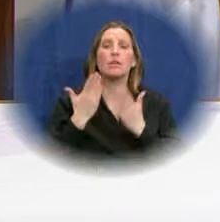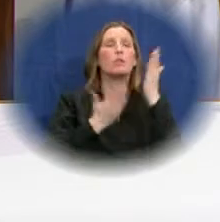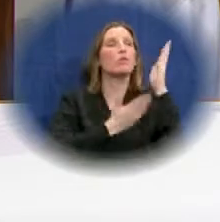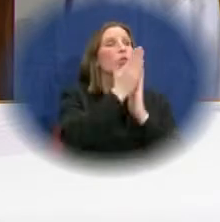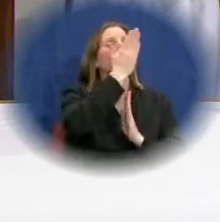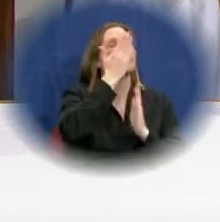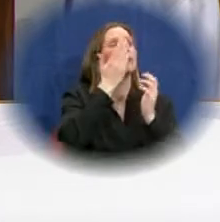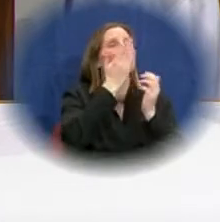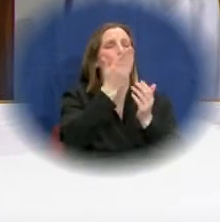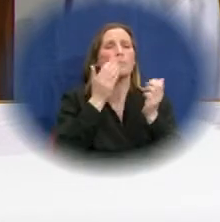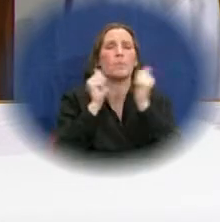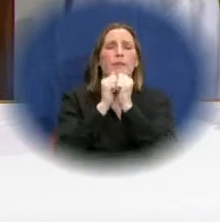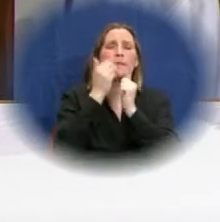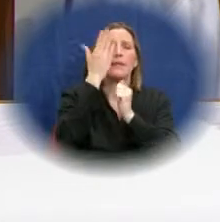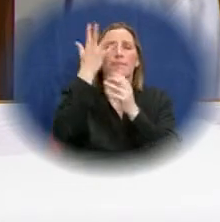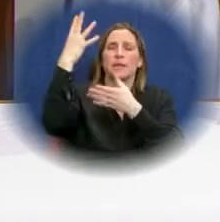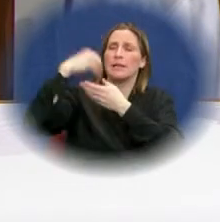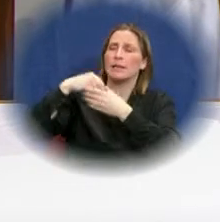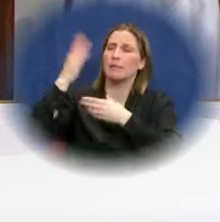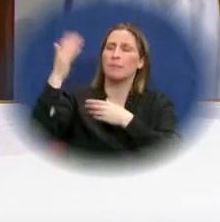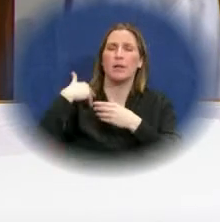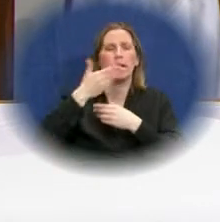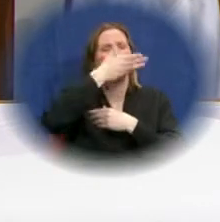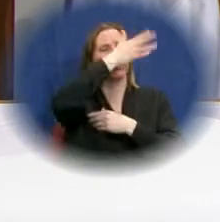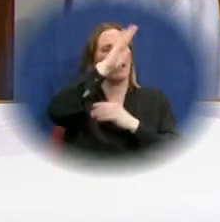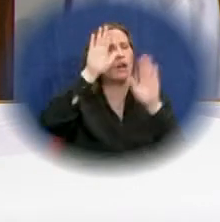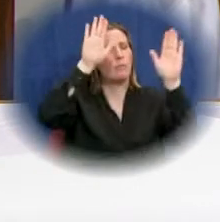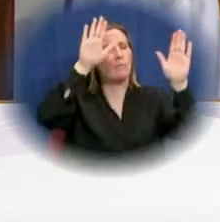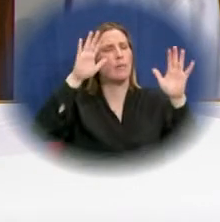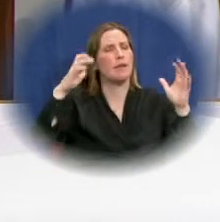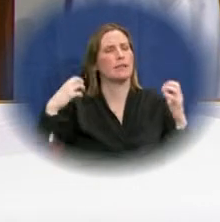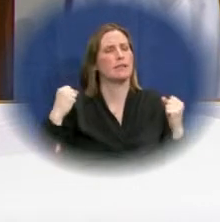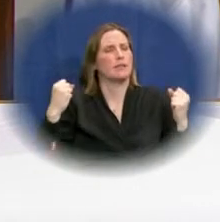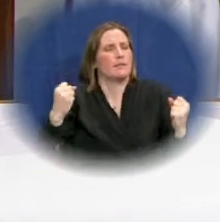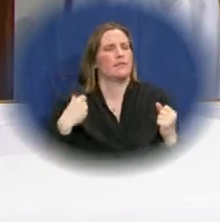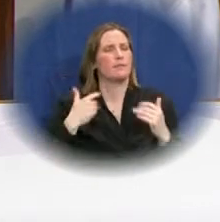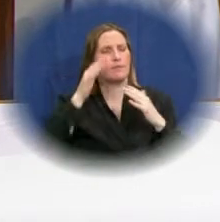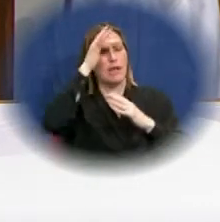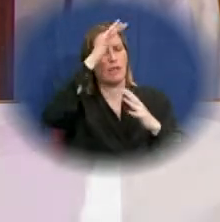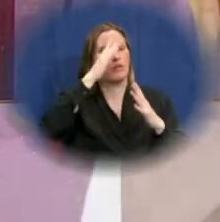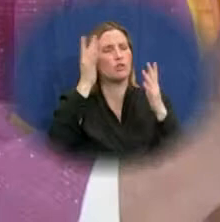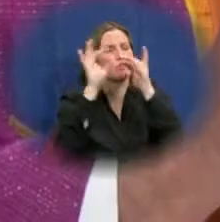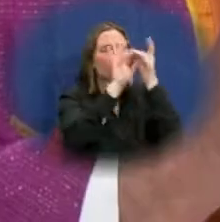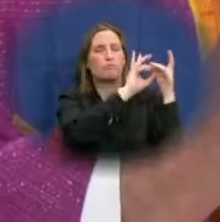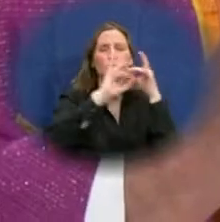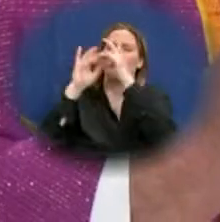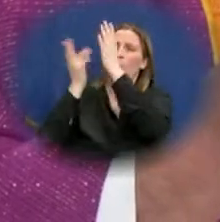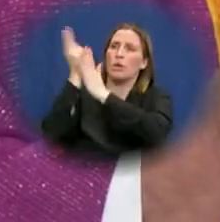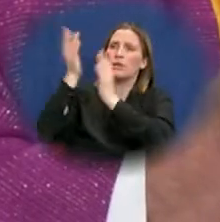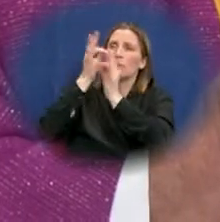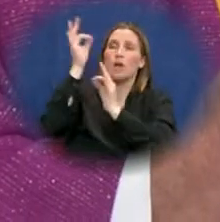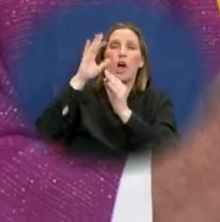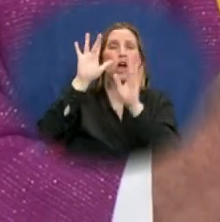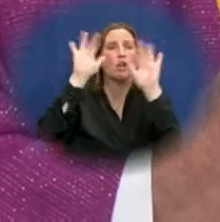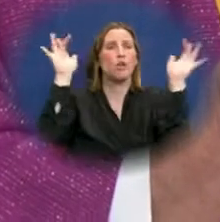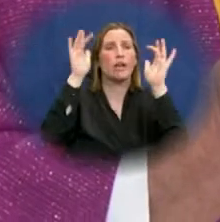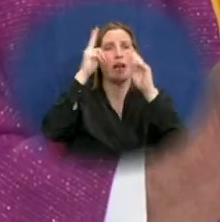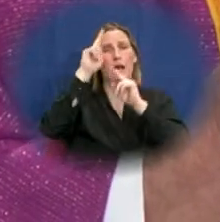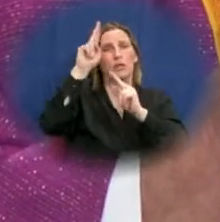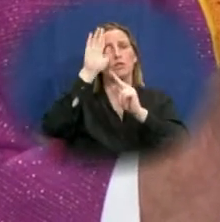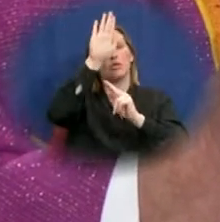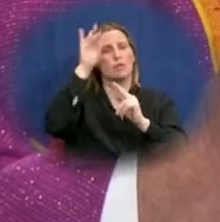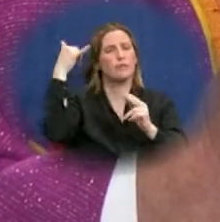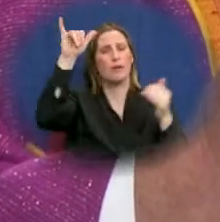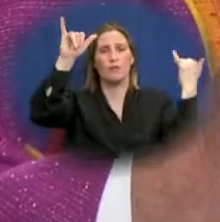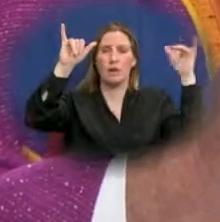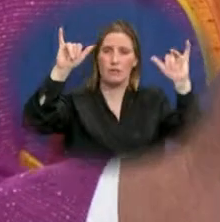Through him and with him and in him, O God, Almighty Father, in the unity of the Holy Spirit, All glory and honor is yours forever